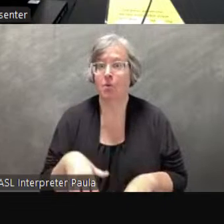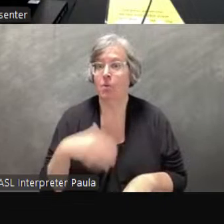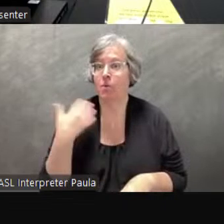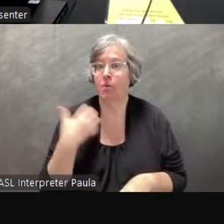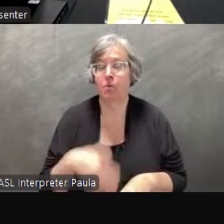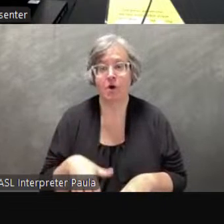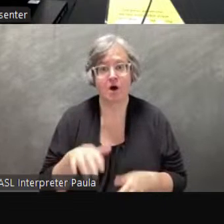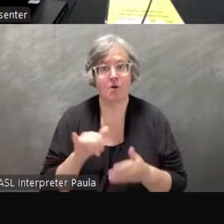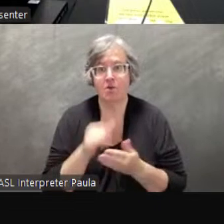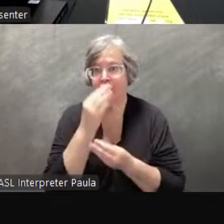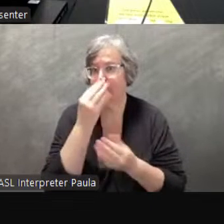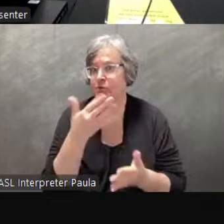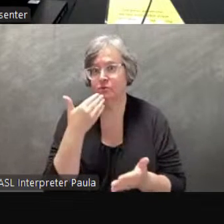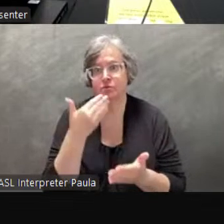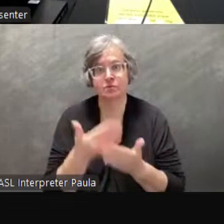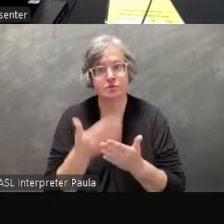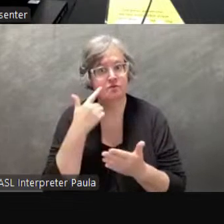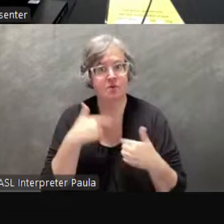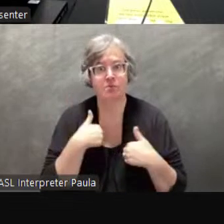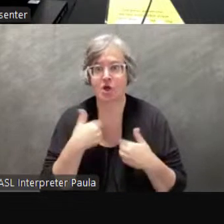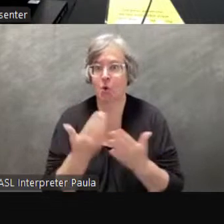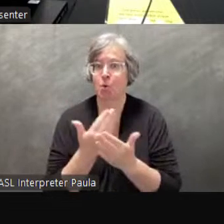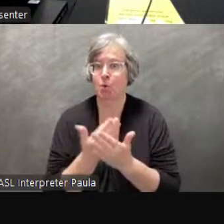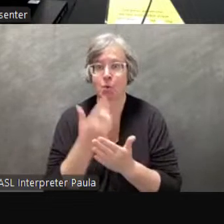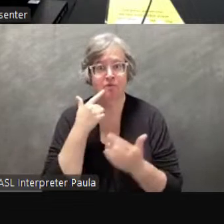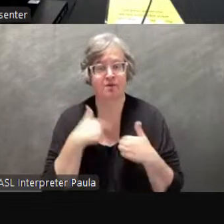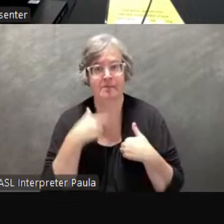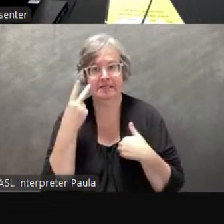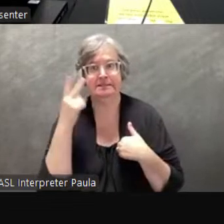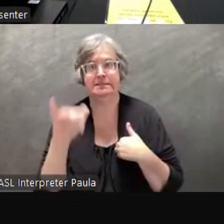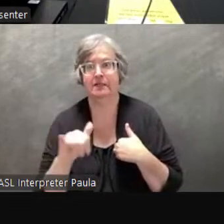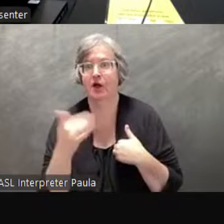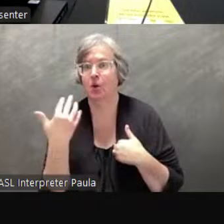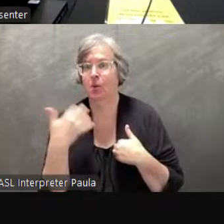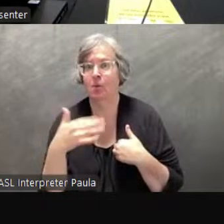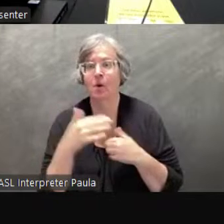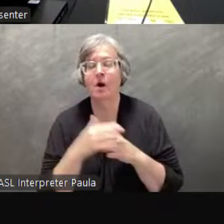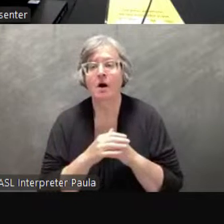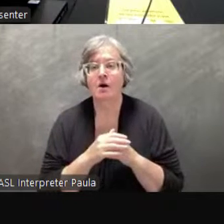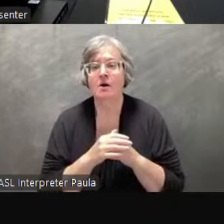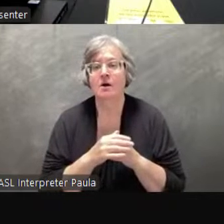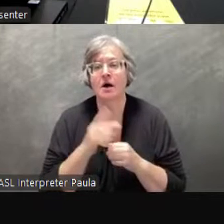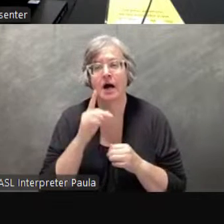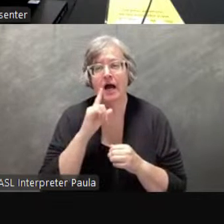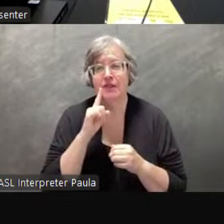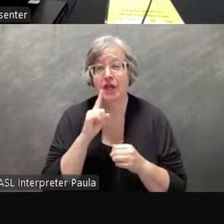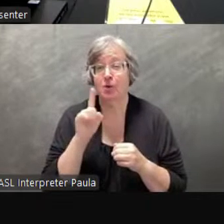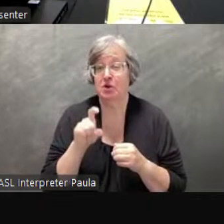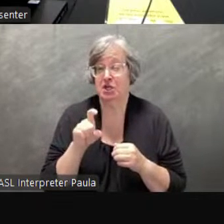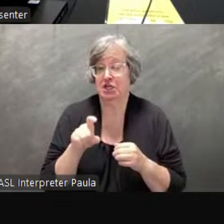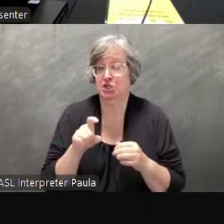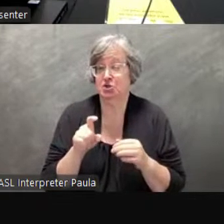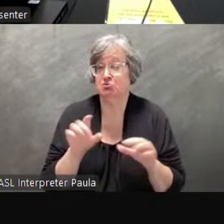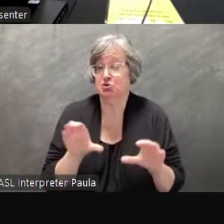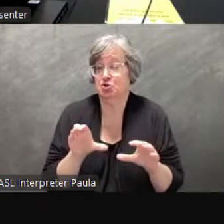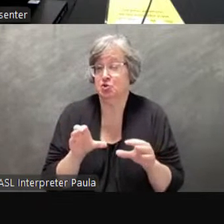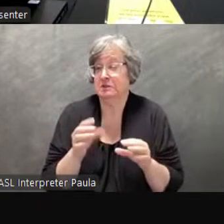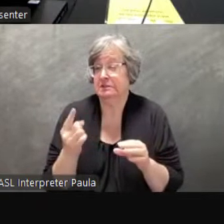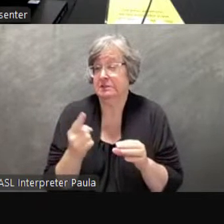for me to see this in this format. And I take it just even maybe one step further, because